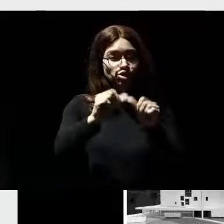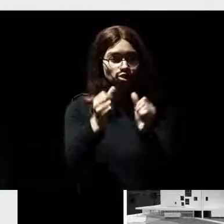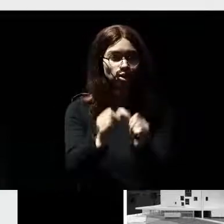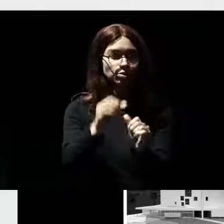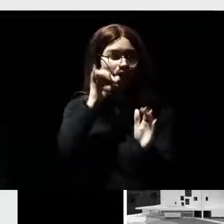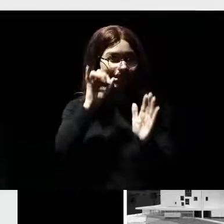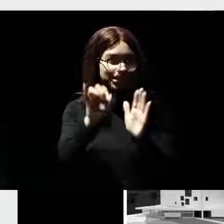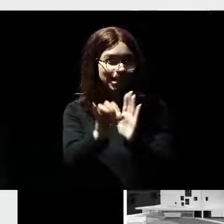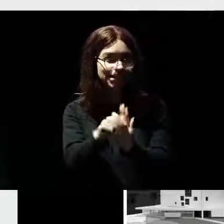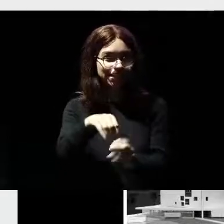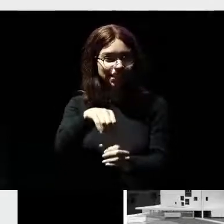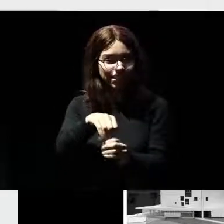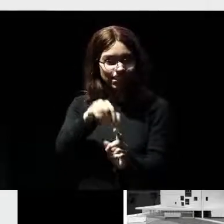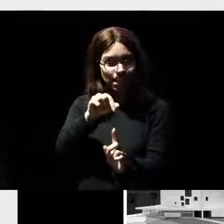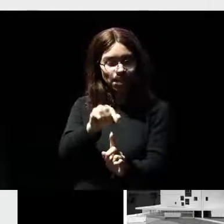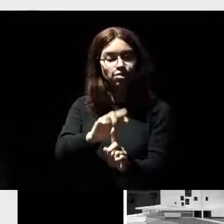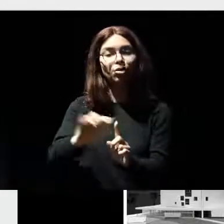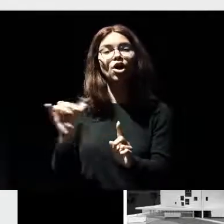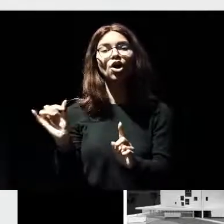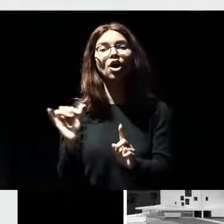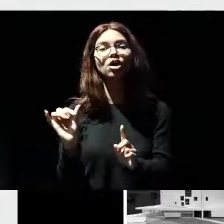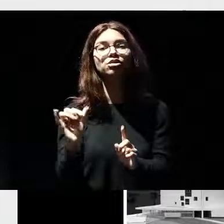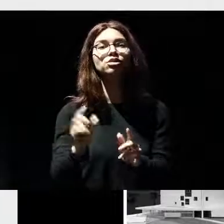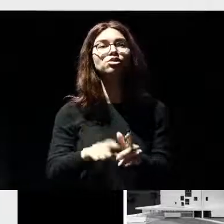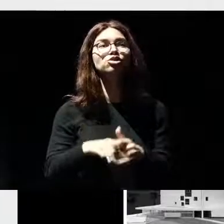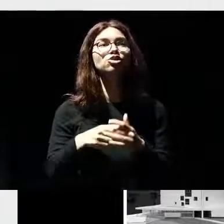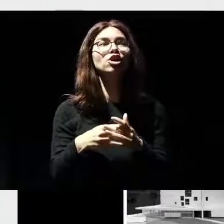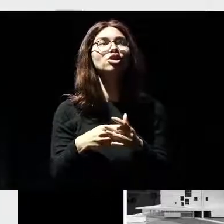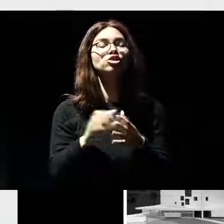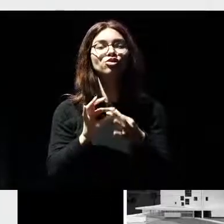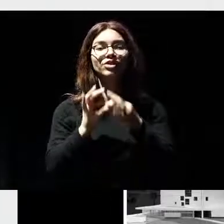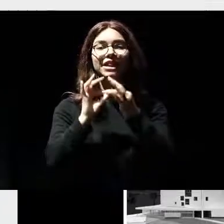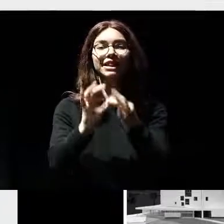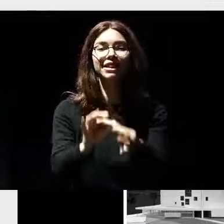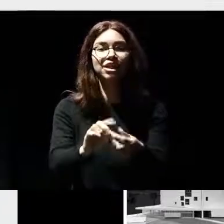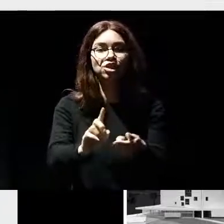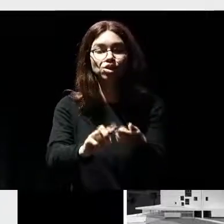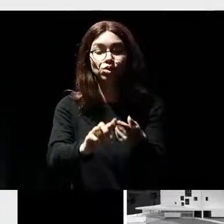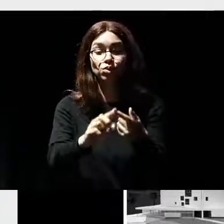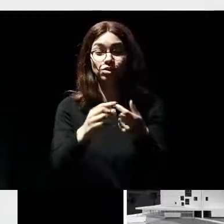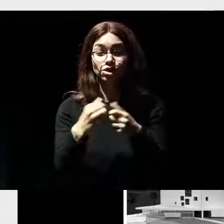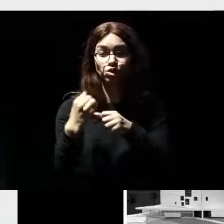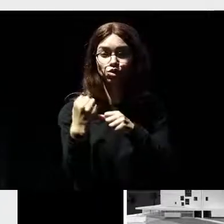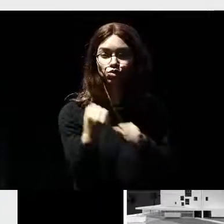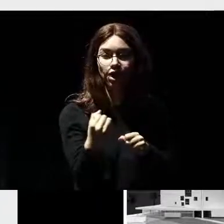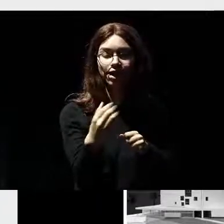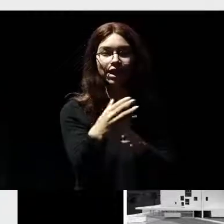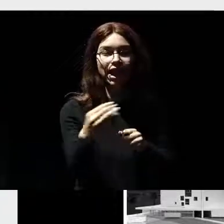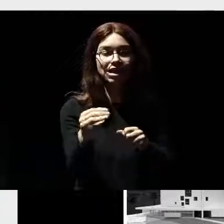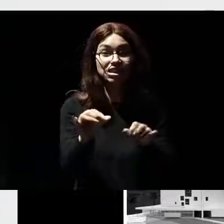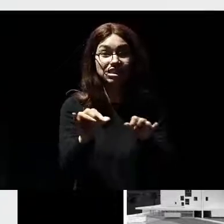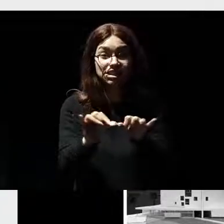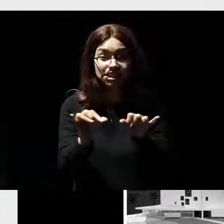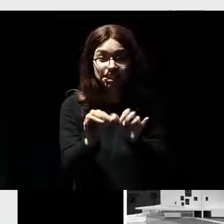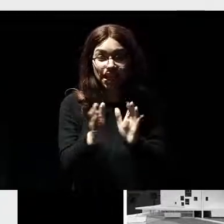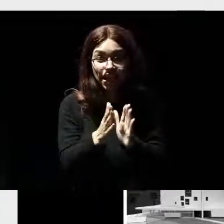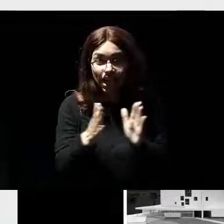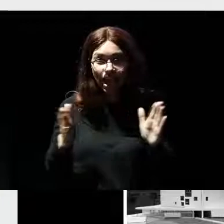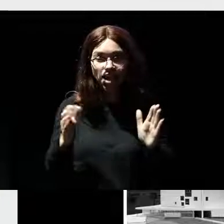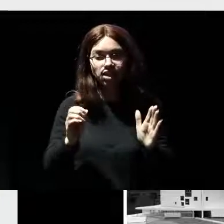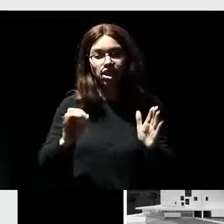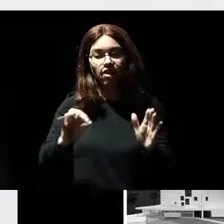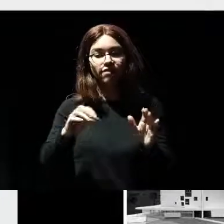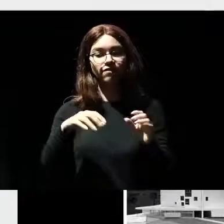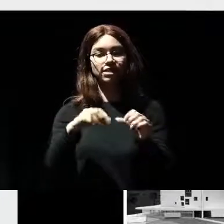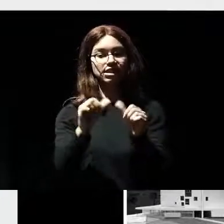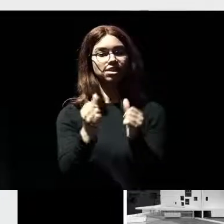in and of itself, but also one that started to relate to some of the strength and scale of the